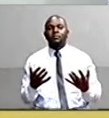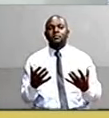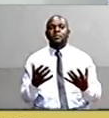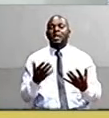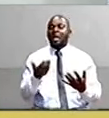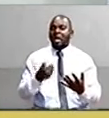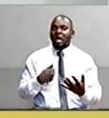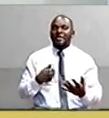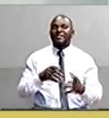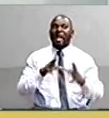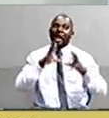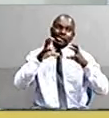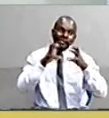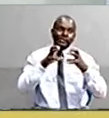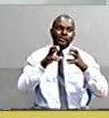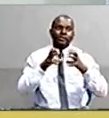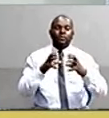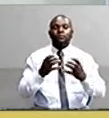Others have teeth.